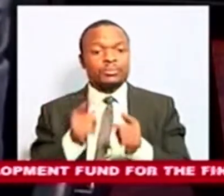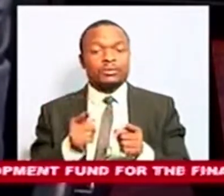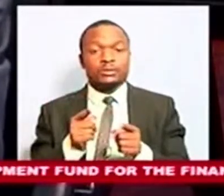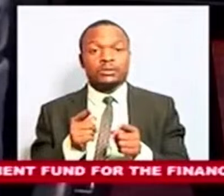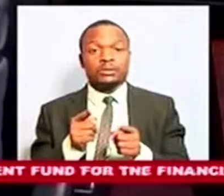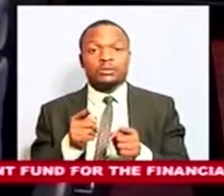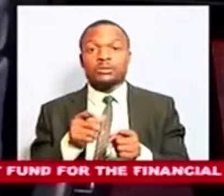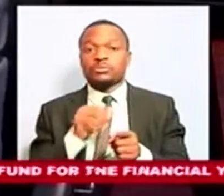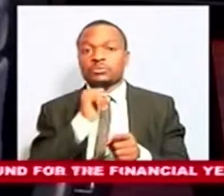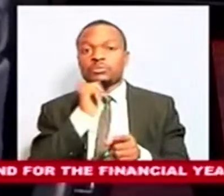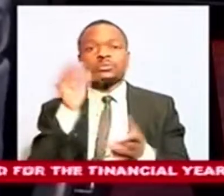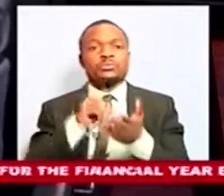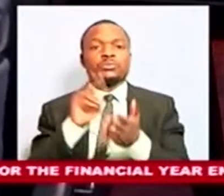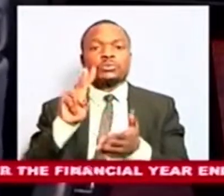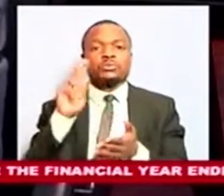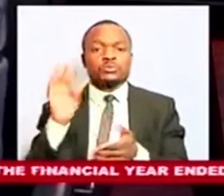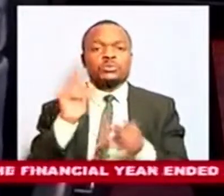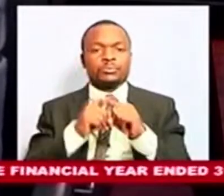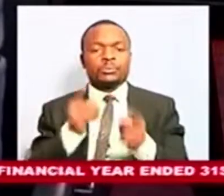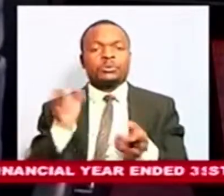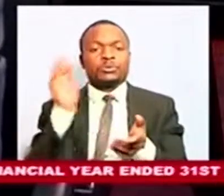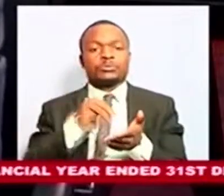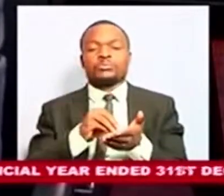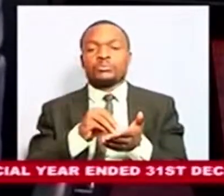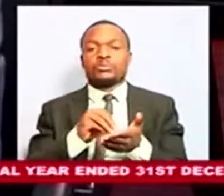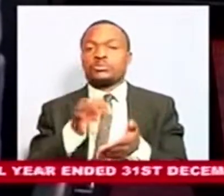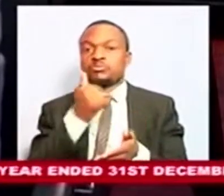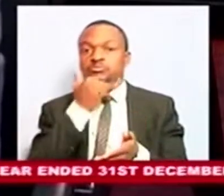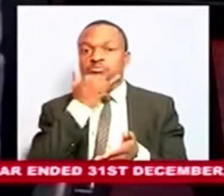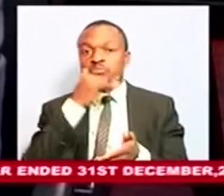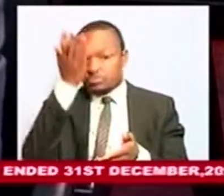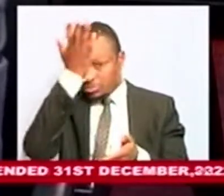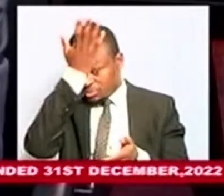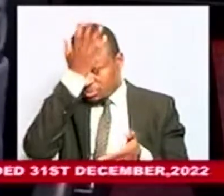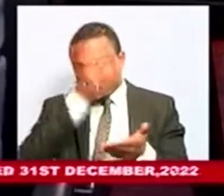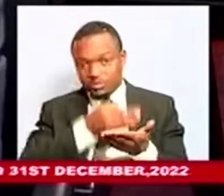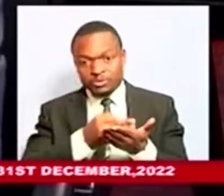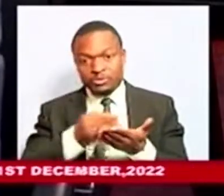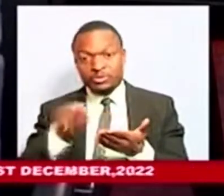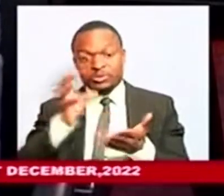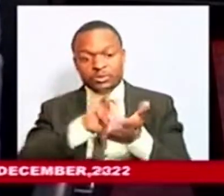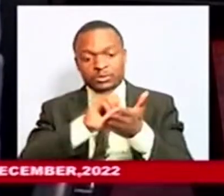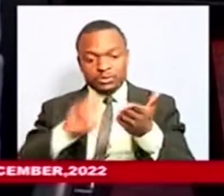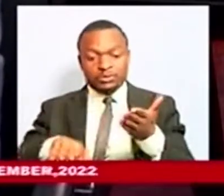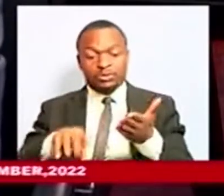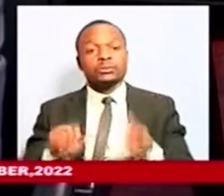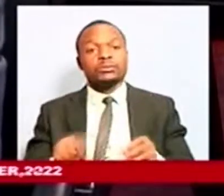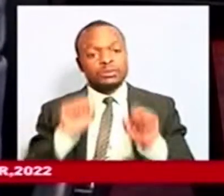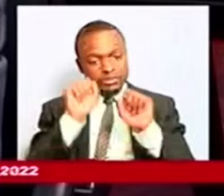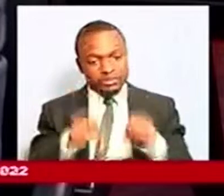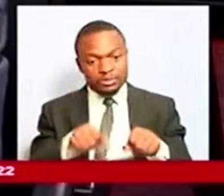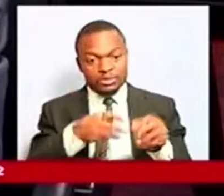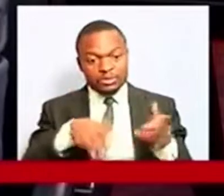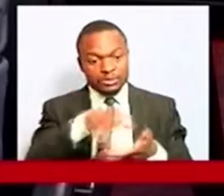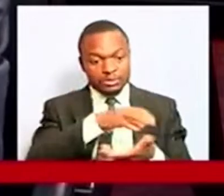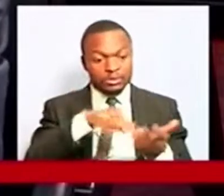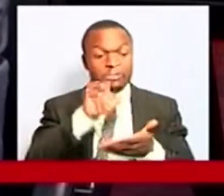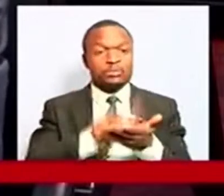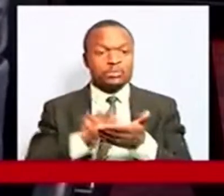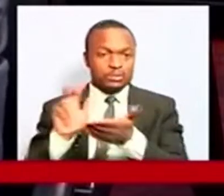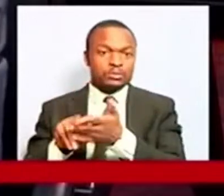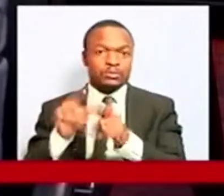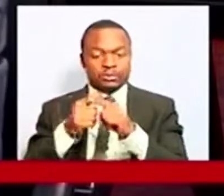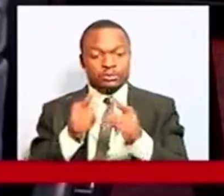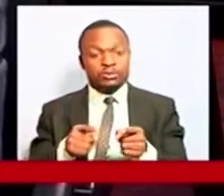mistake, Chair, which we also observed, and we were not able to delete it, that we can, I think we can compromise with the signing. By that time